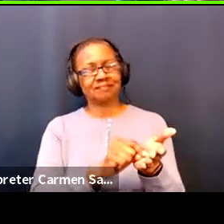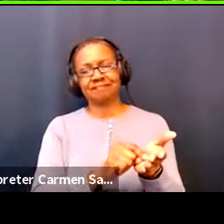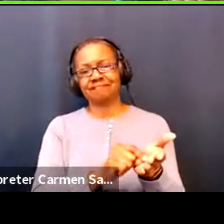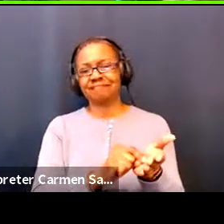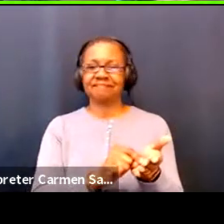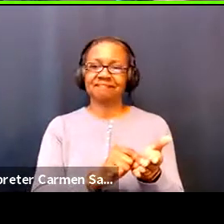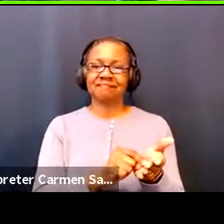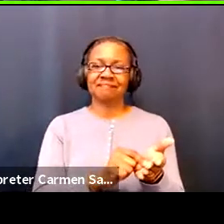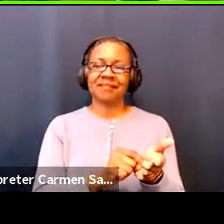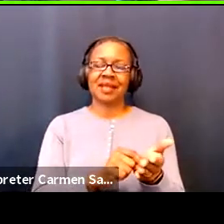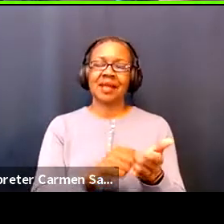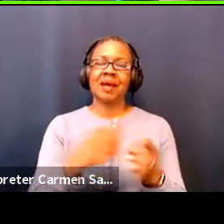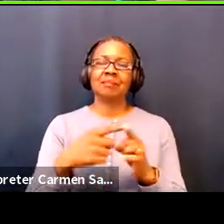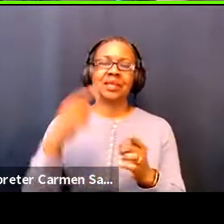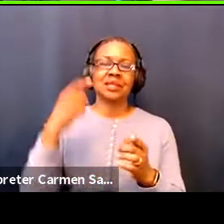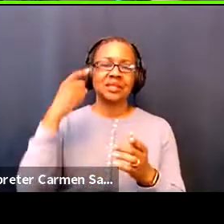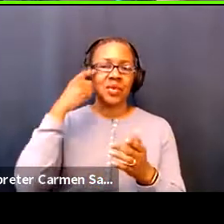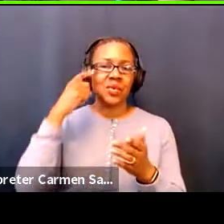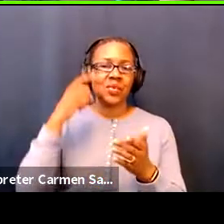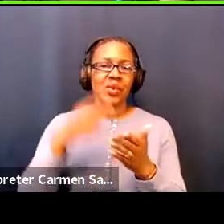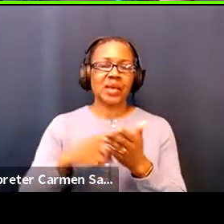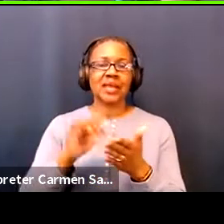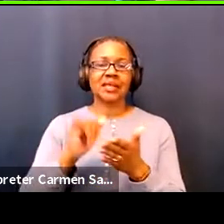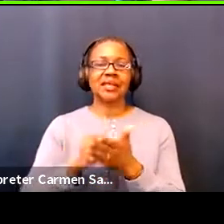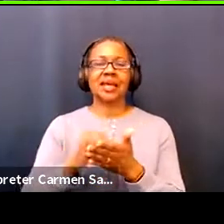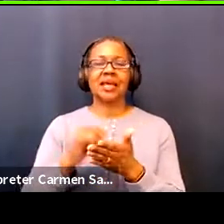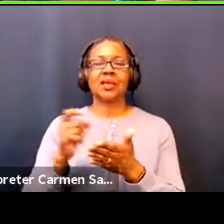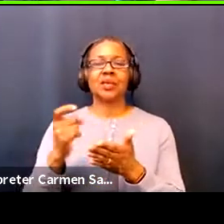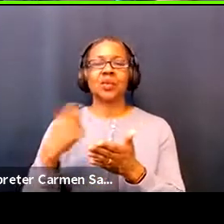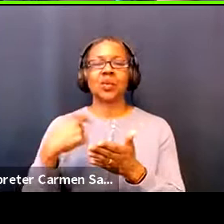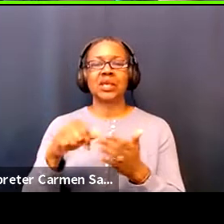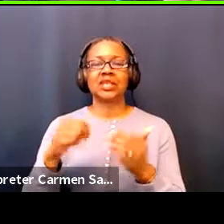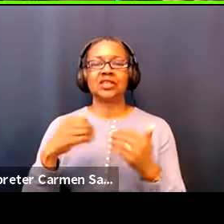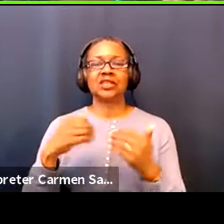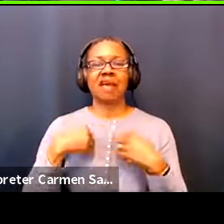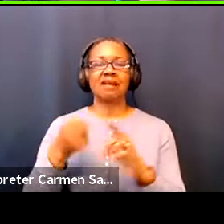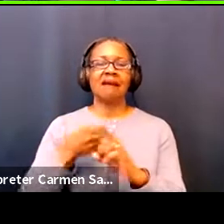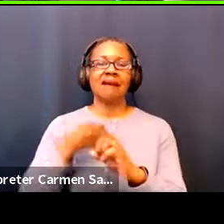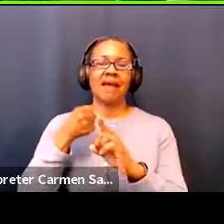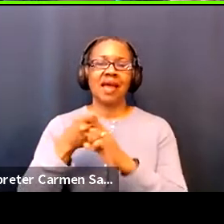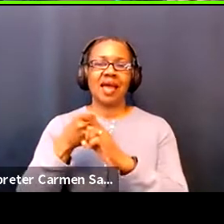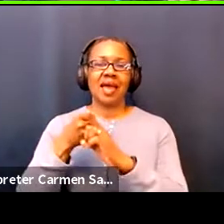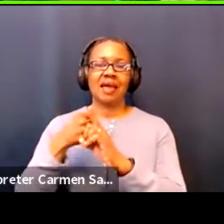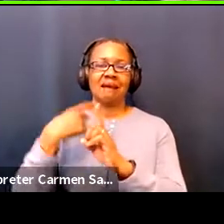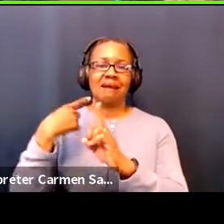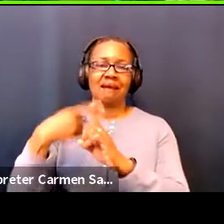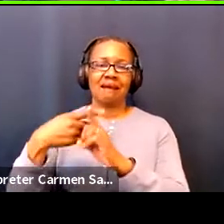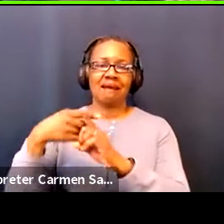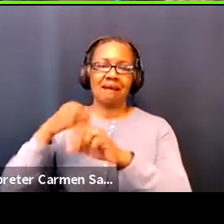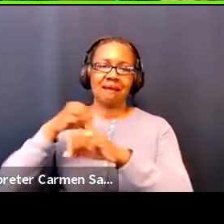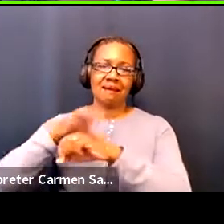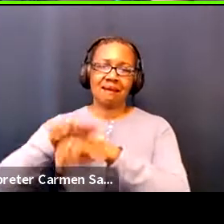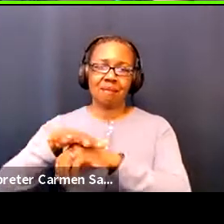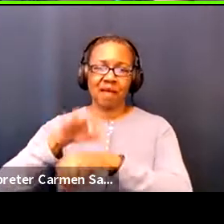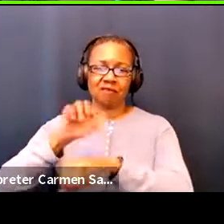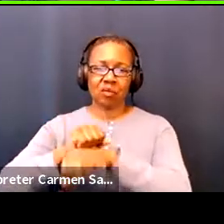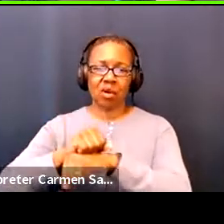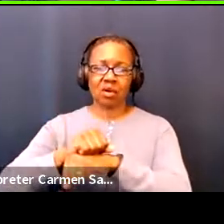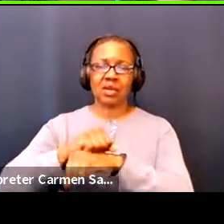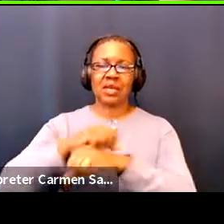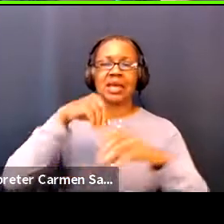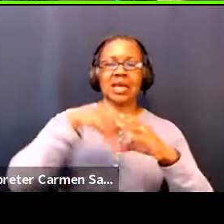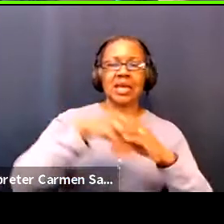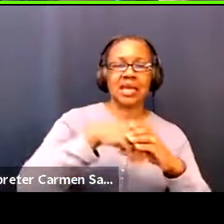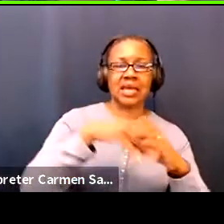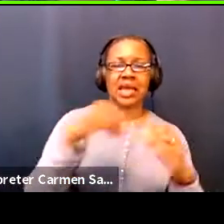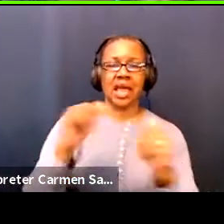And recognizing that to have impactful work in communities and with communities,